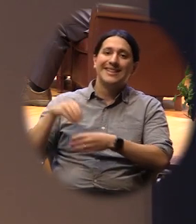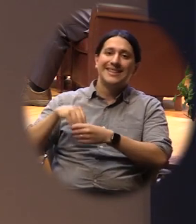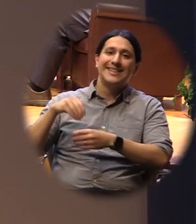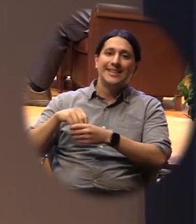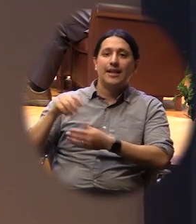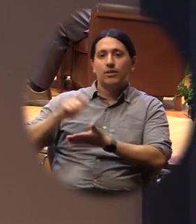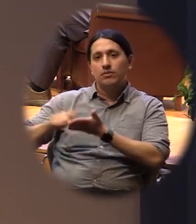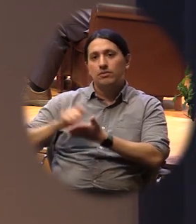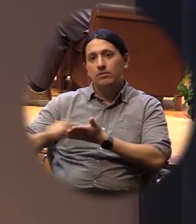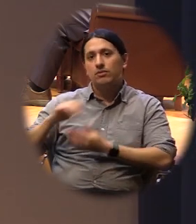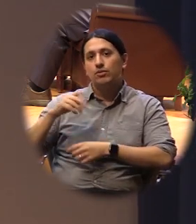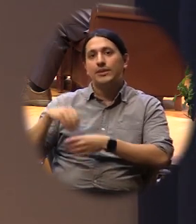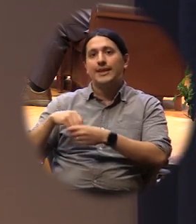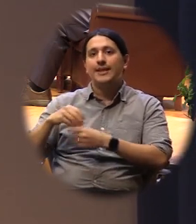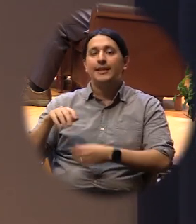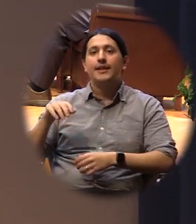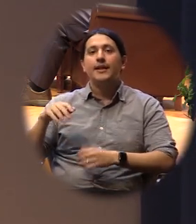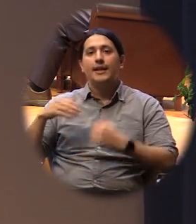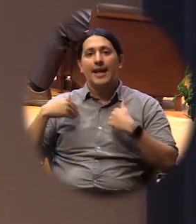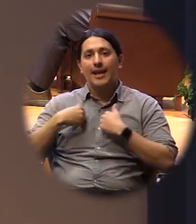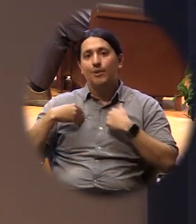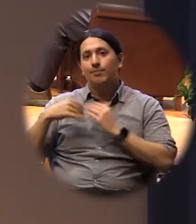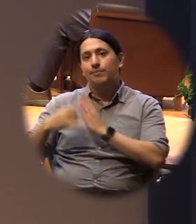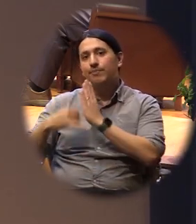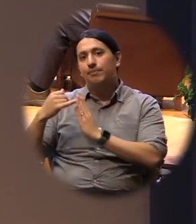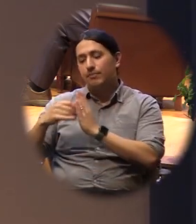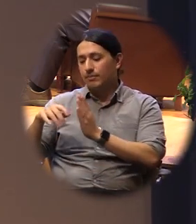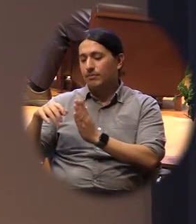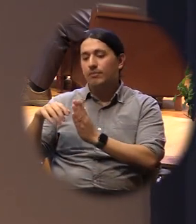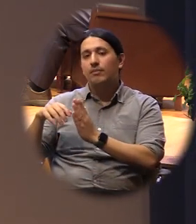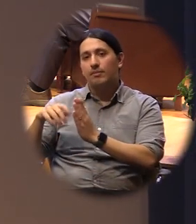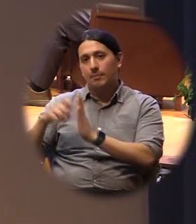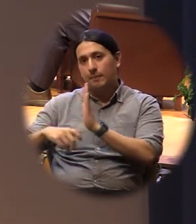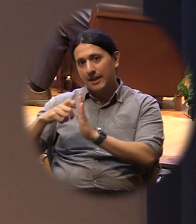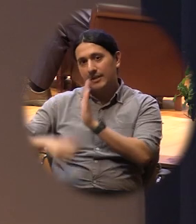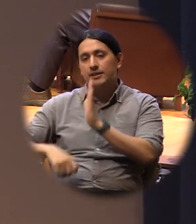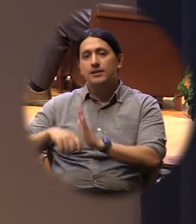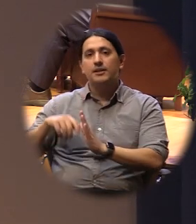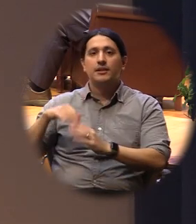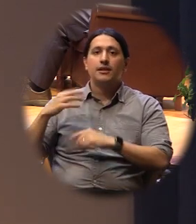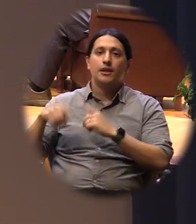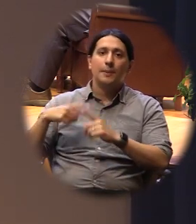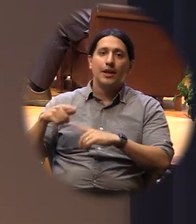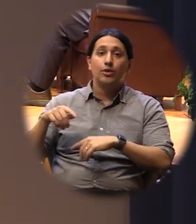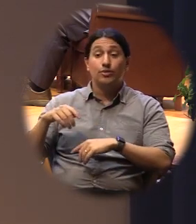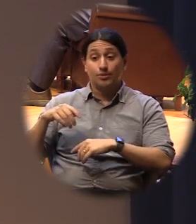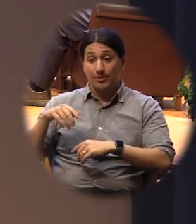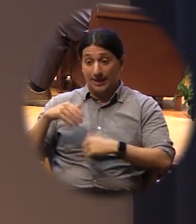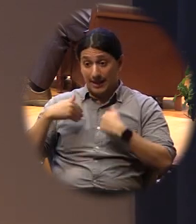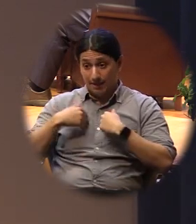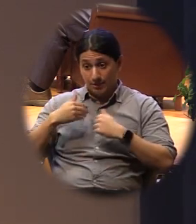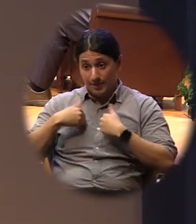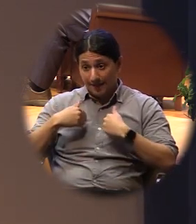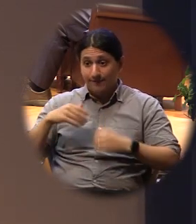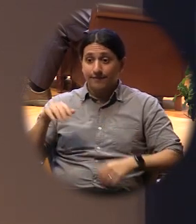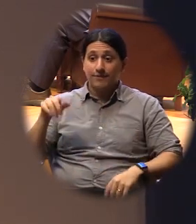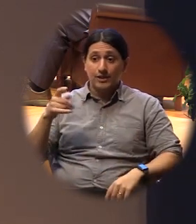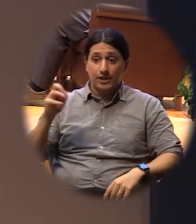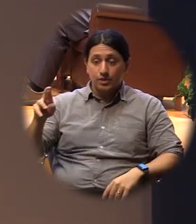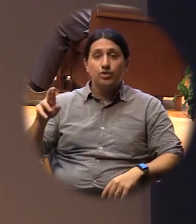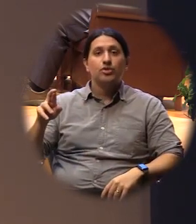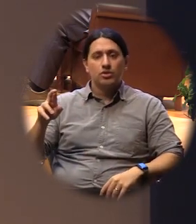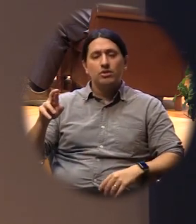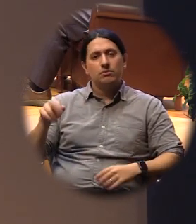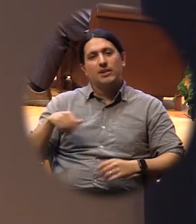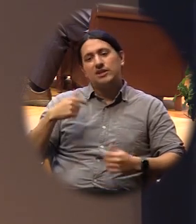little bit, like, what do animals have gender, and like, how would we even ask a question like that? So I just wanted to highlight that as something that some scientists are